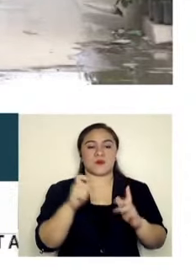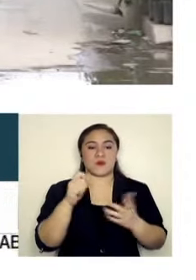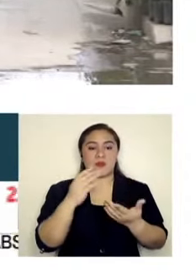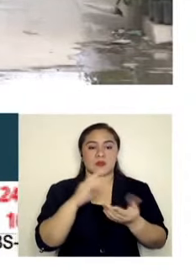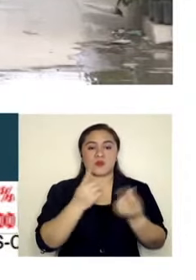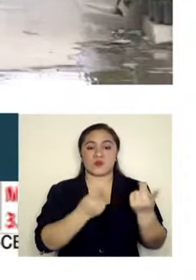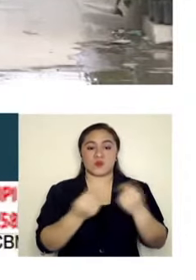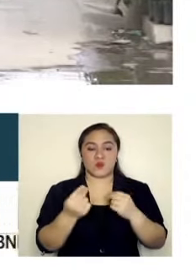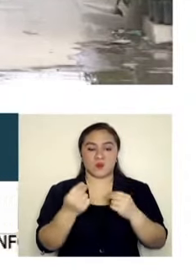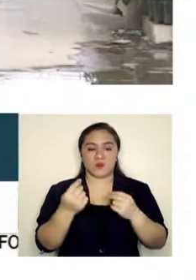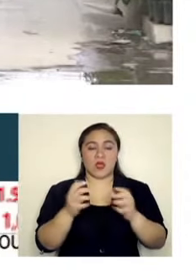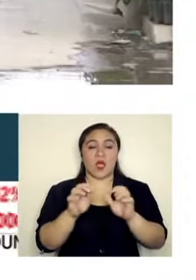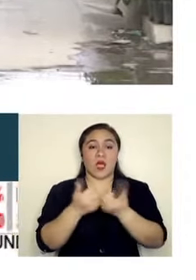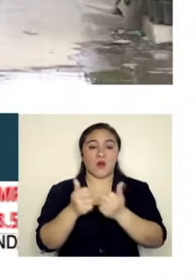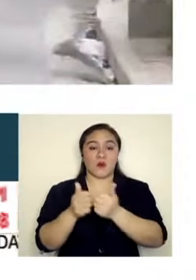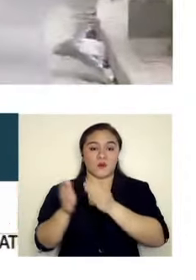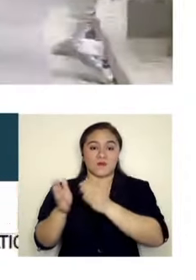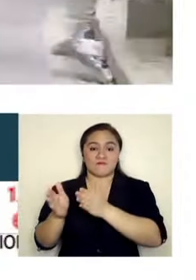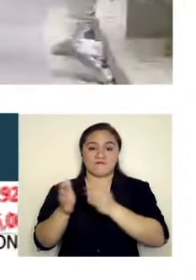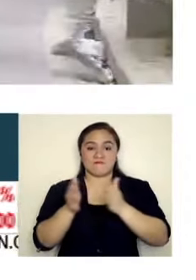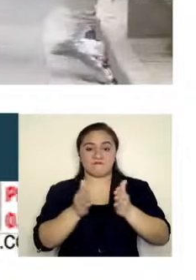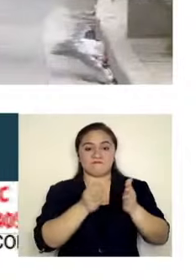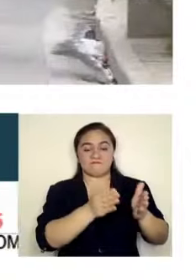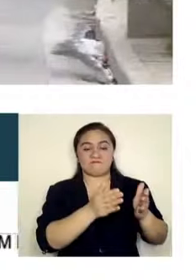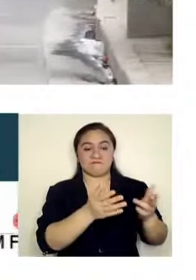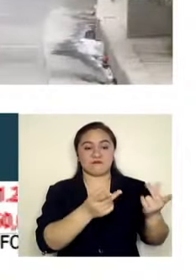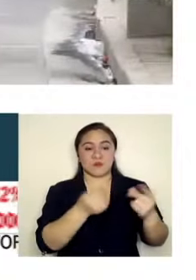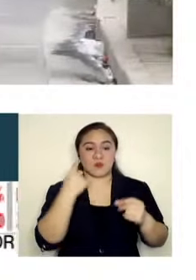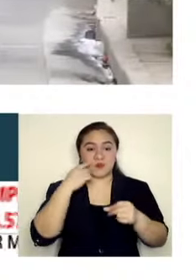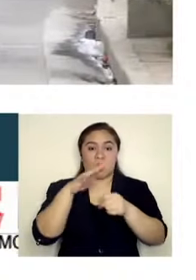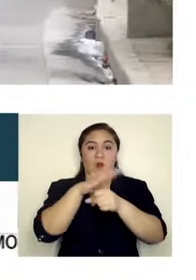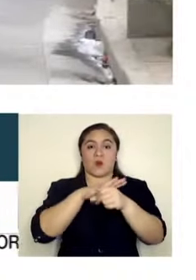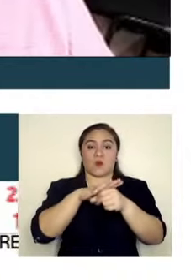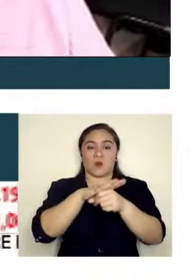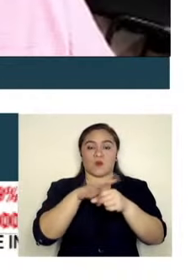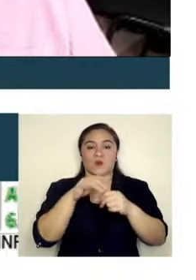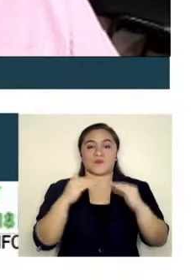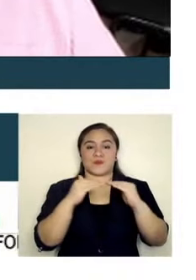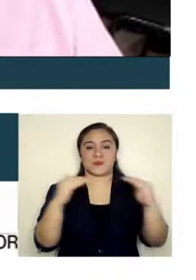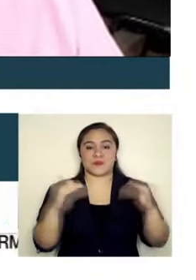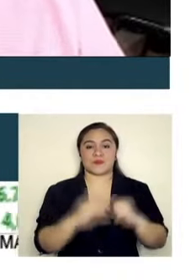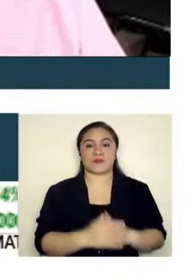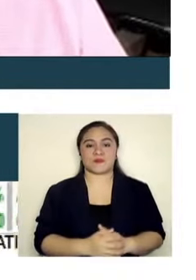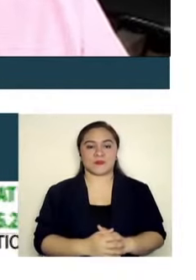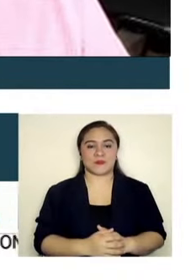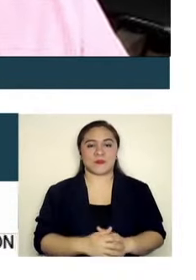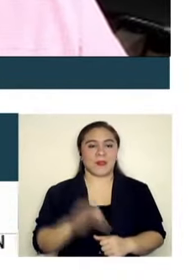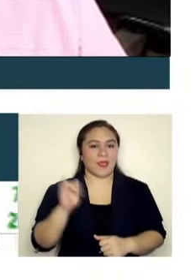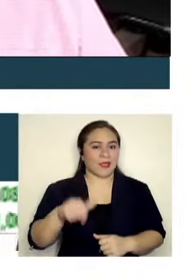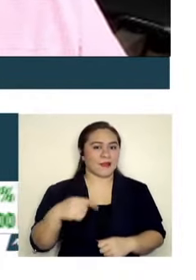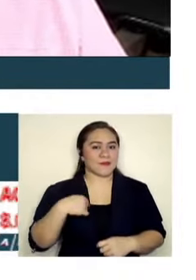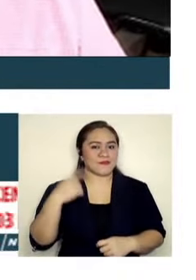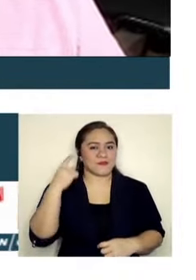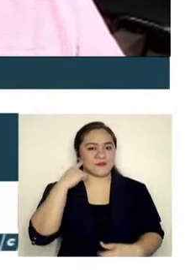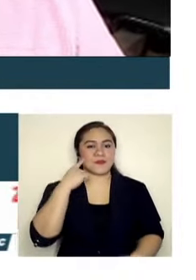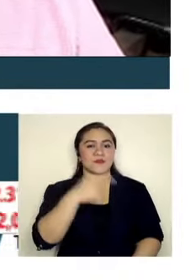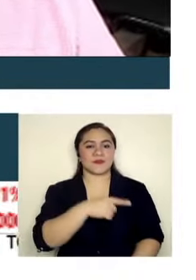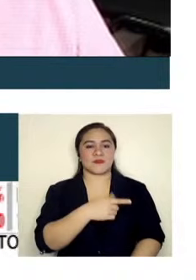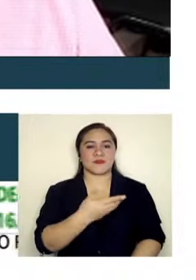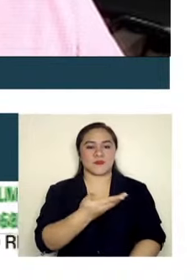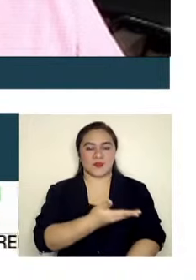or strategies that we will do at the local level. Okay, we're going to have to leave it at that. I think you've got your work cut out